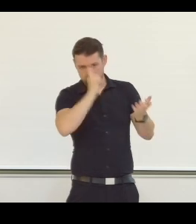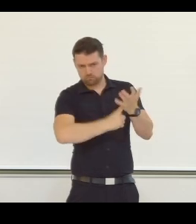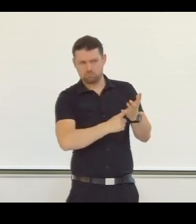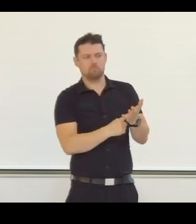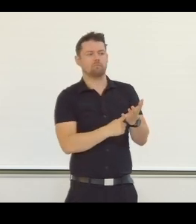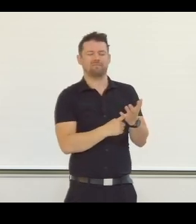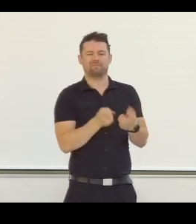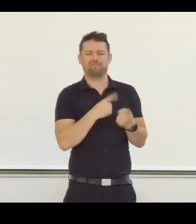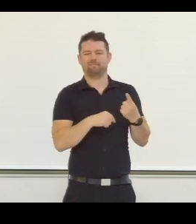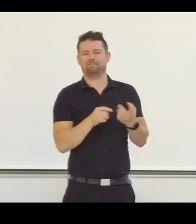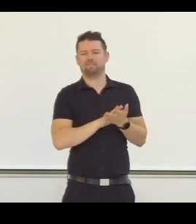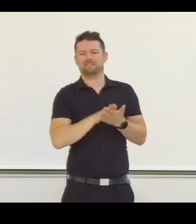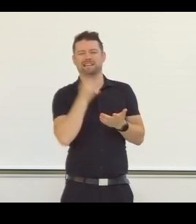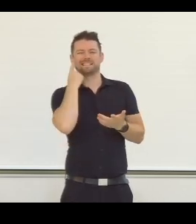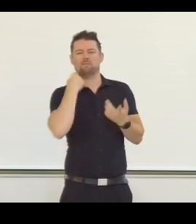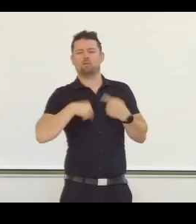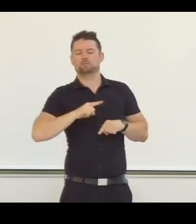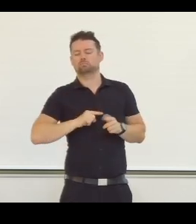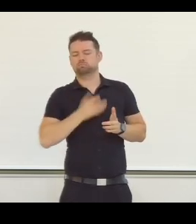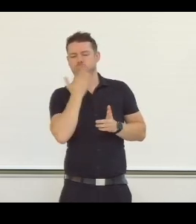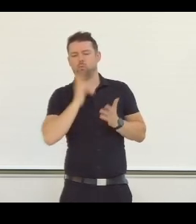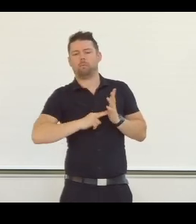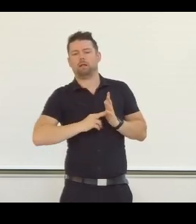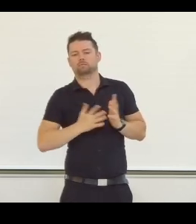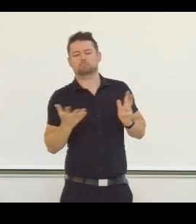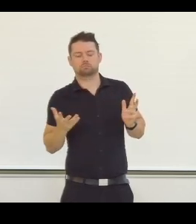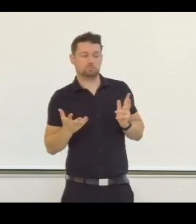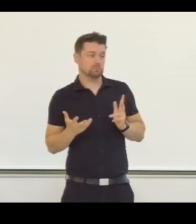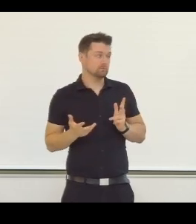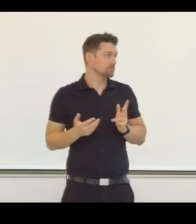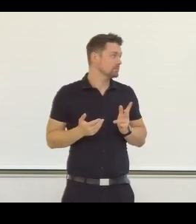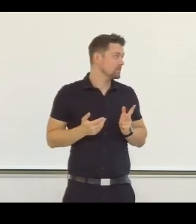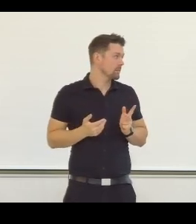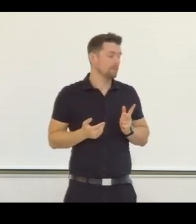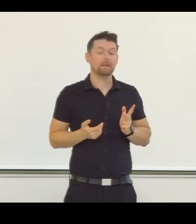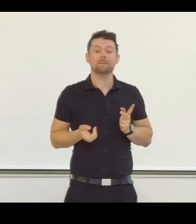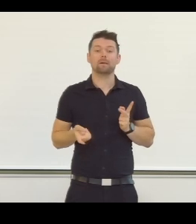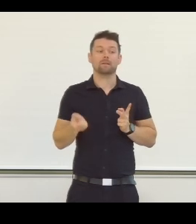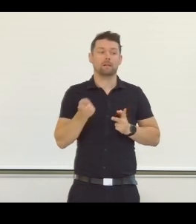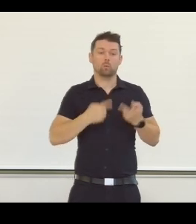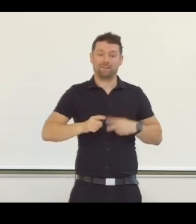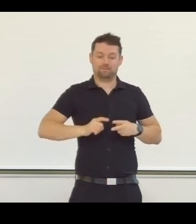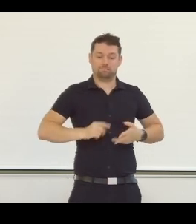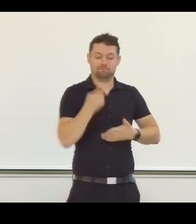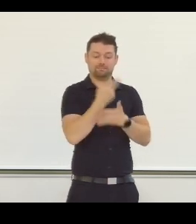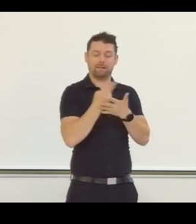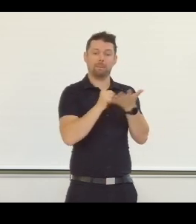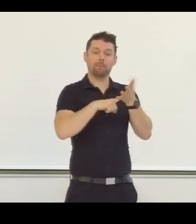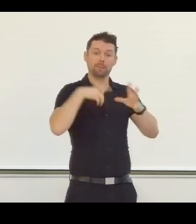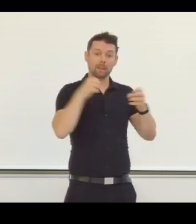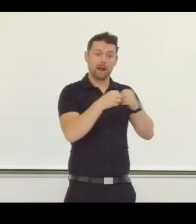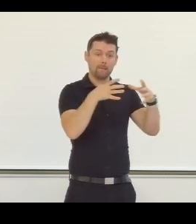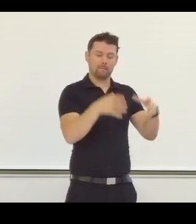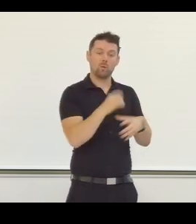we made it easier for us. But what we were interested in was, we designed a laboratory. One of the 6 modules there